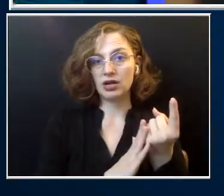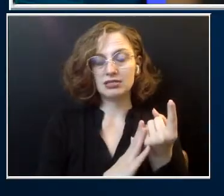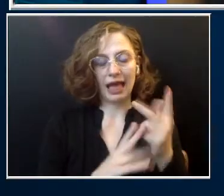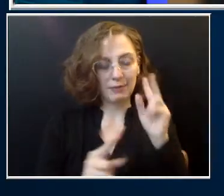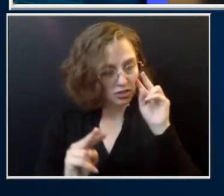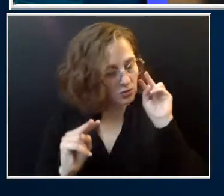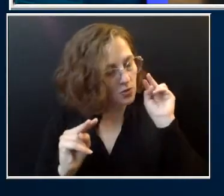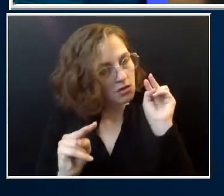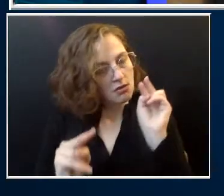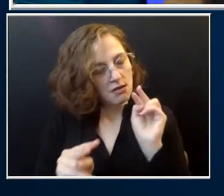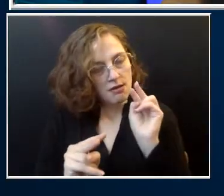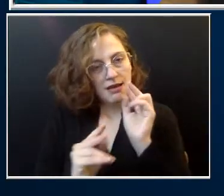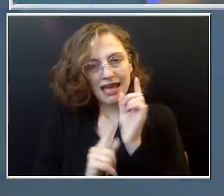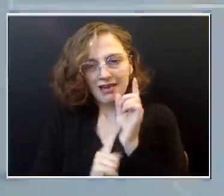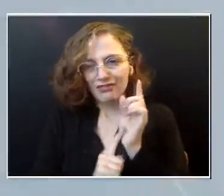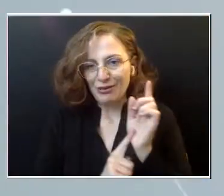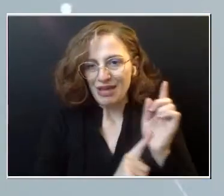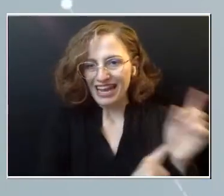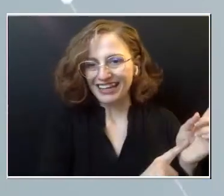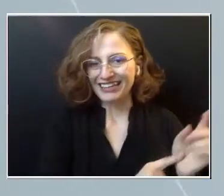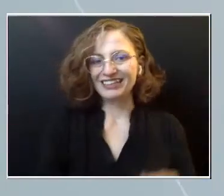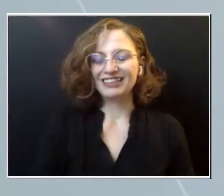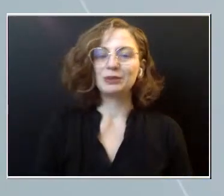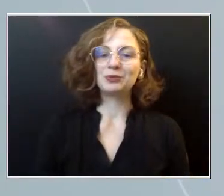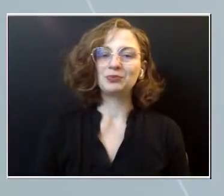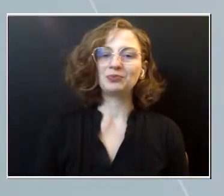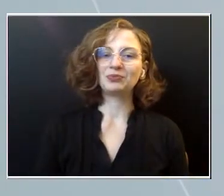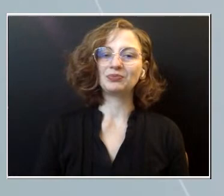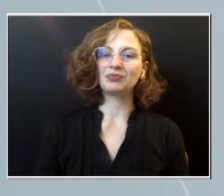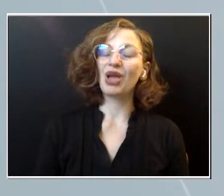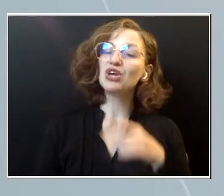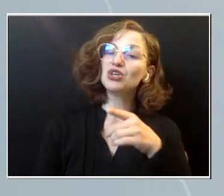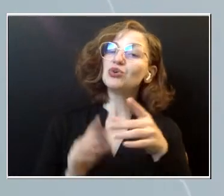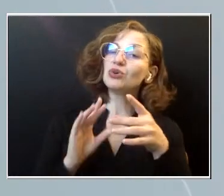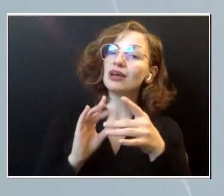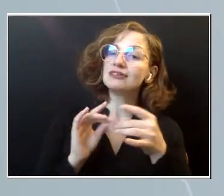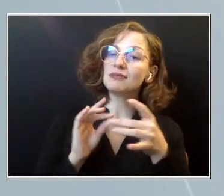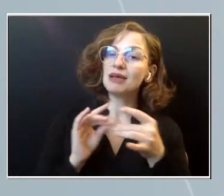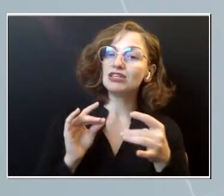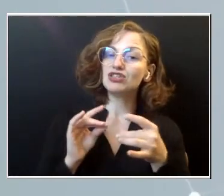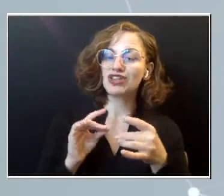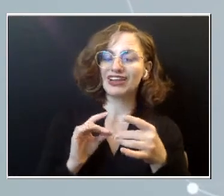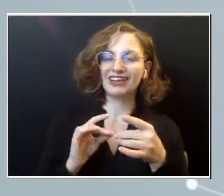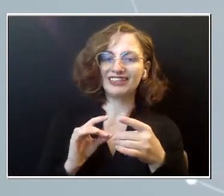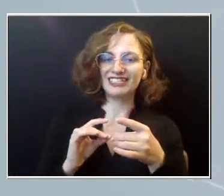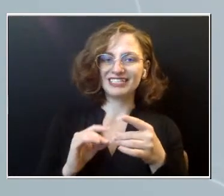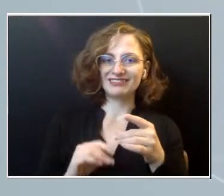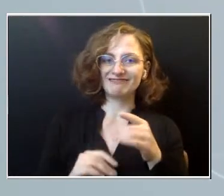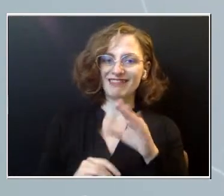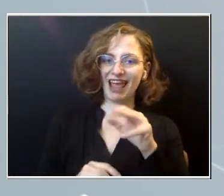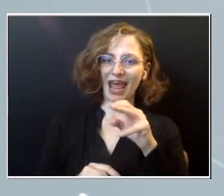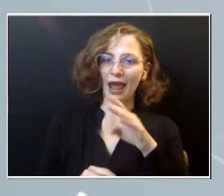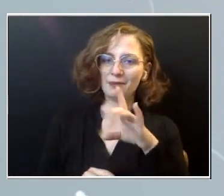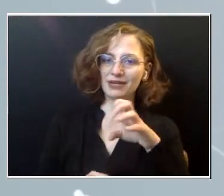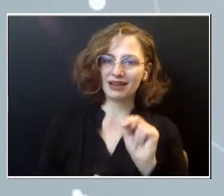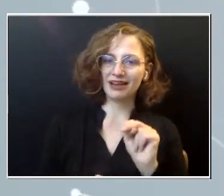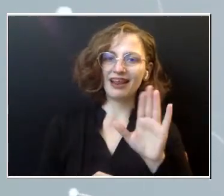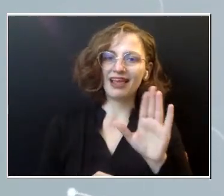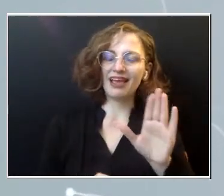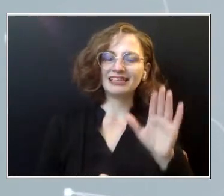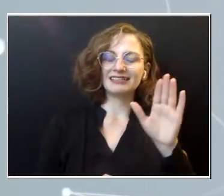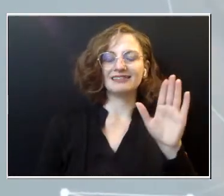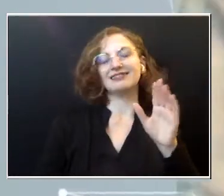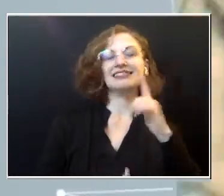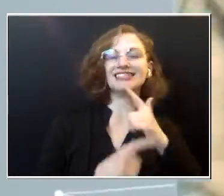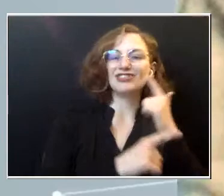Amy, you had mentioned Camden and his older siblings. Just tell us a little bit about their bond and how they all handled this, and kind of what